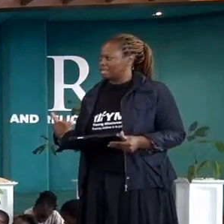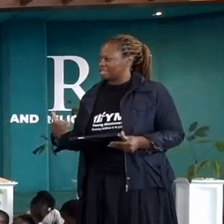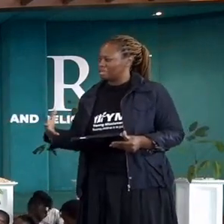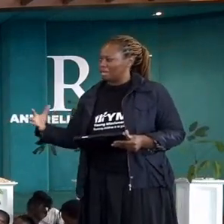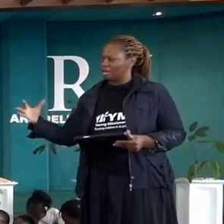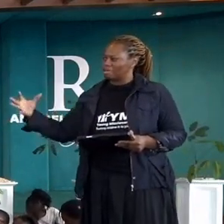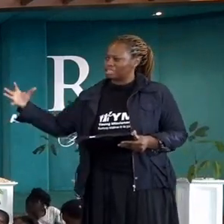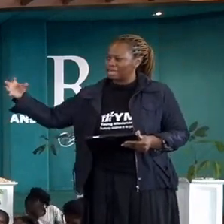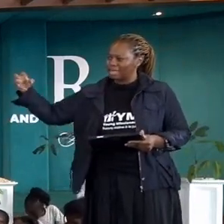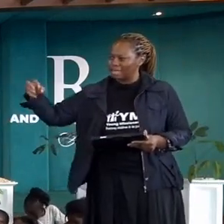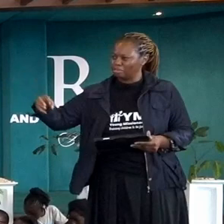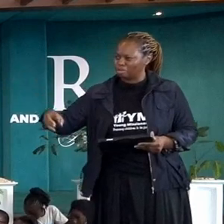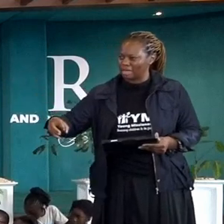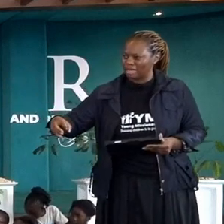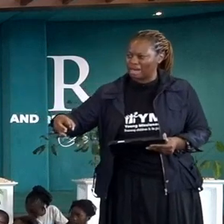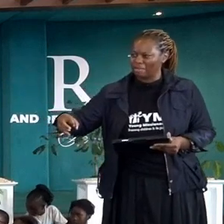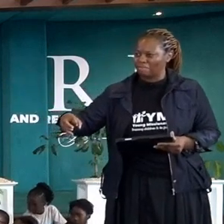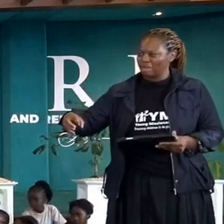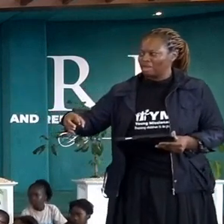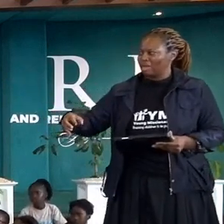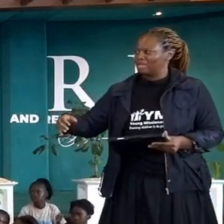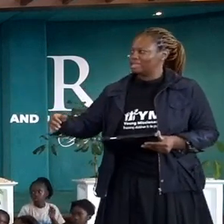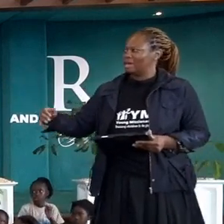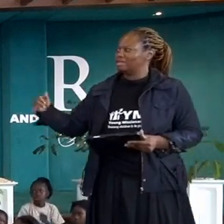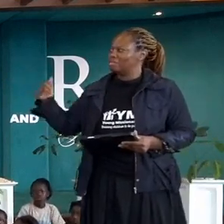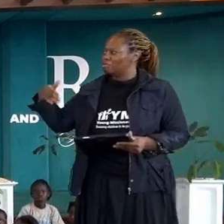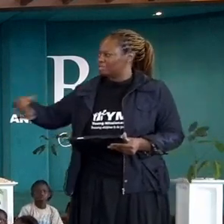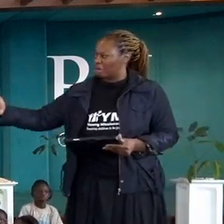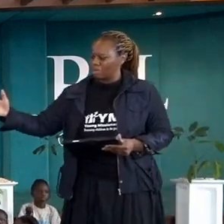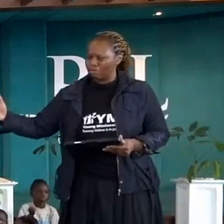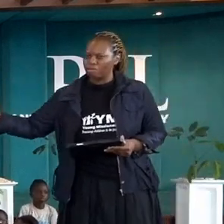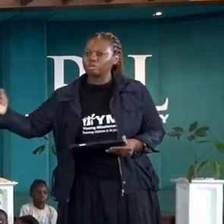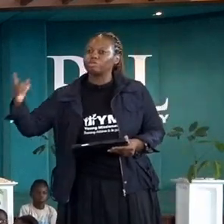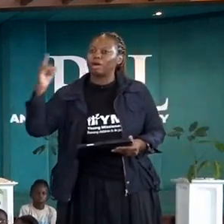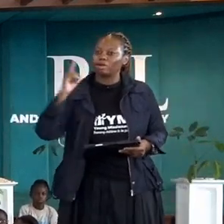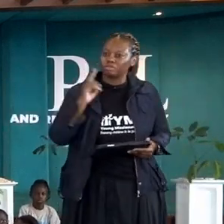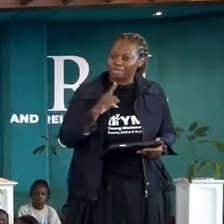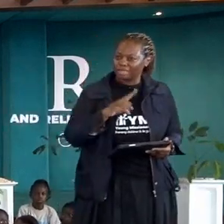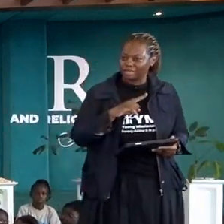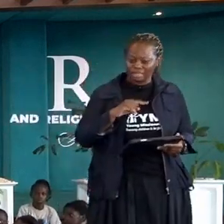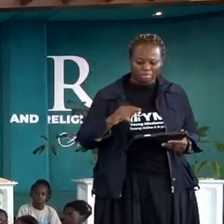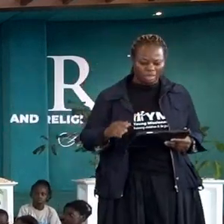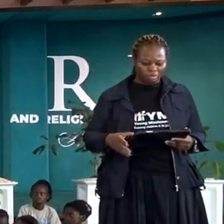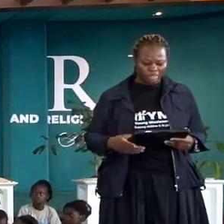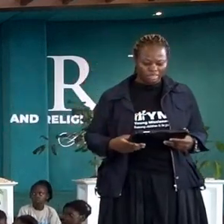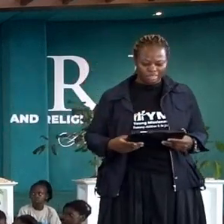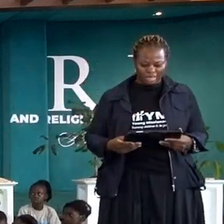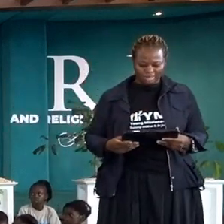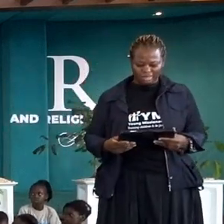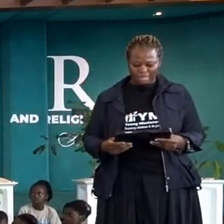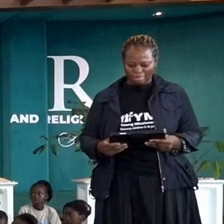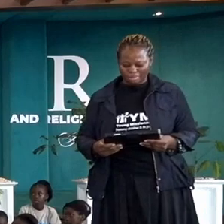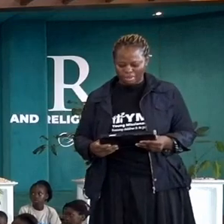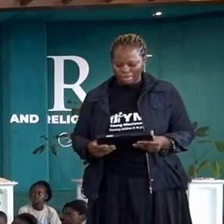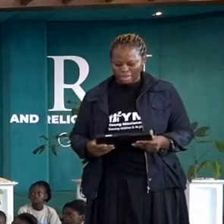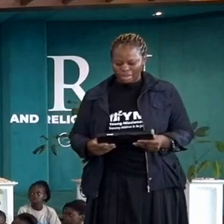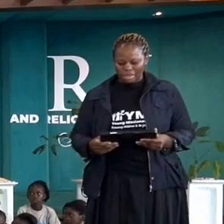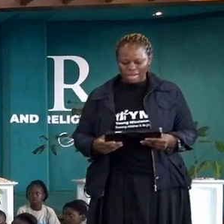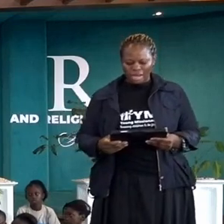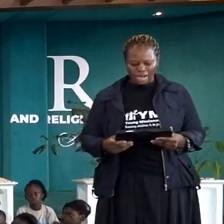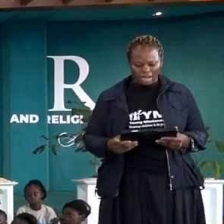joined together in the same language, they came together, and they moved away from those who were not speaking the same languages as